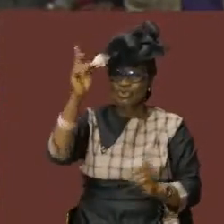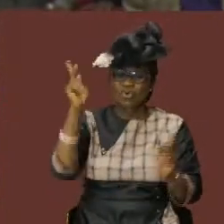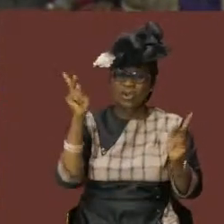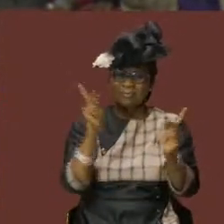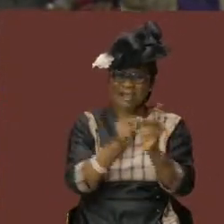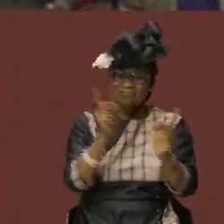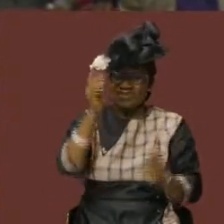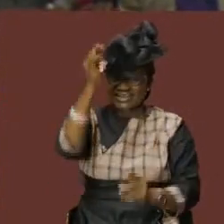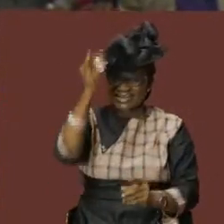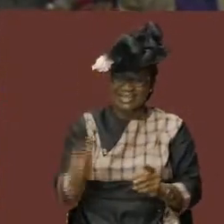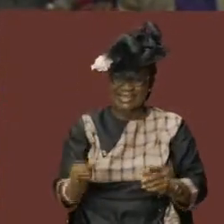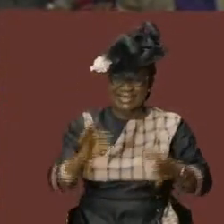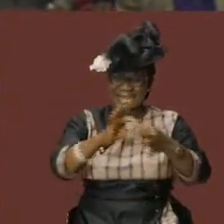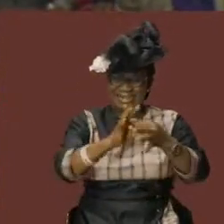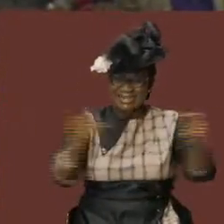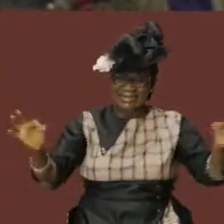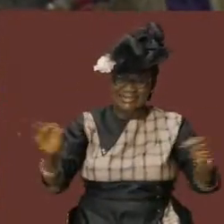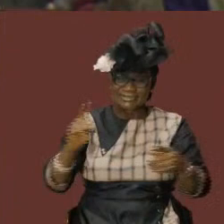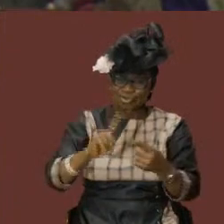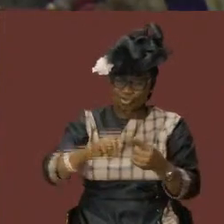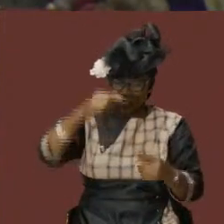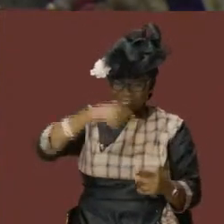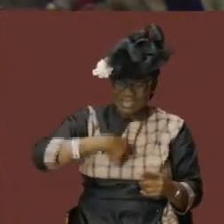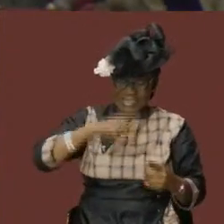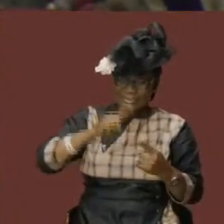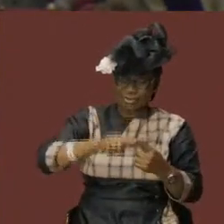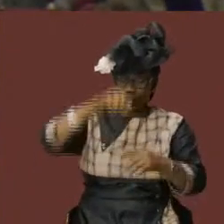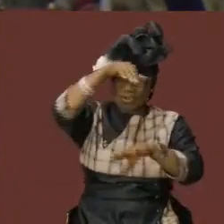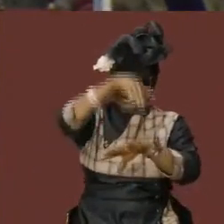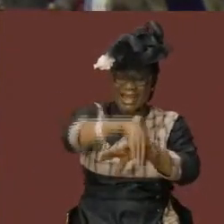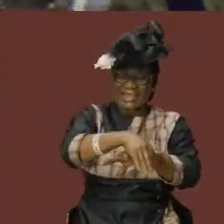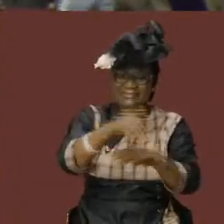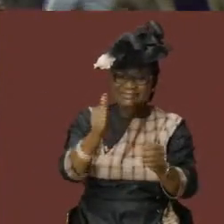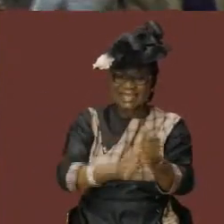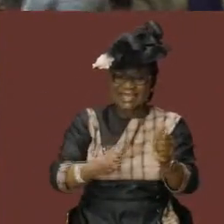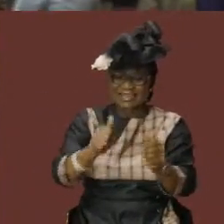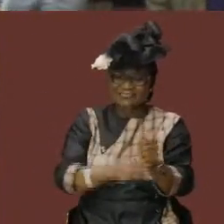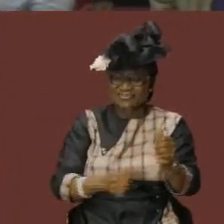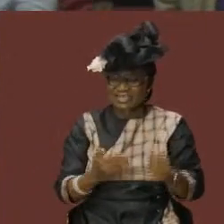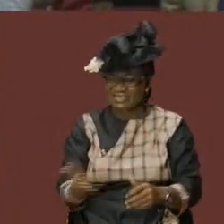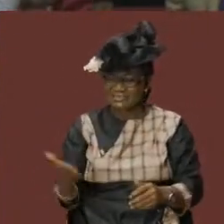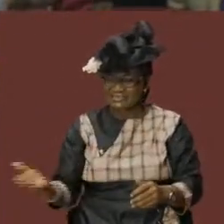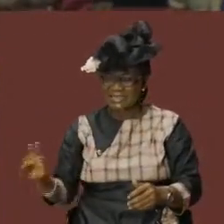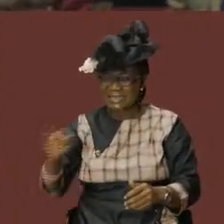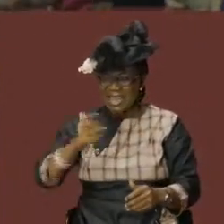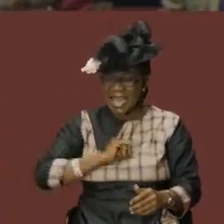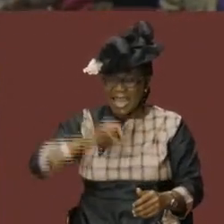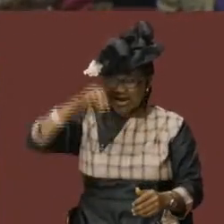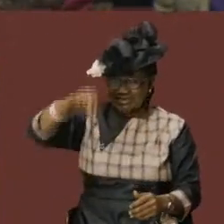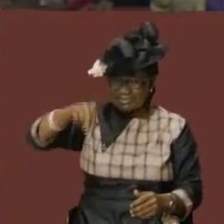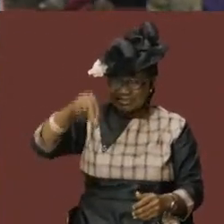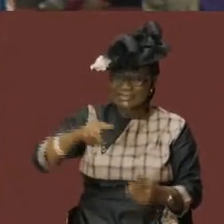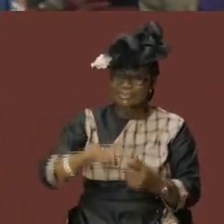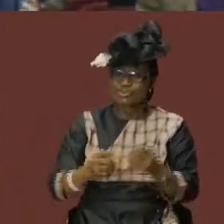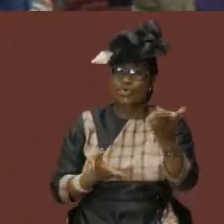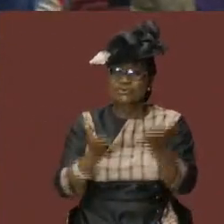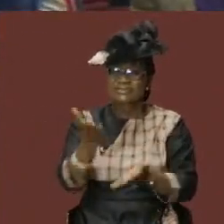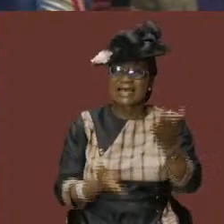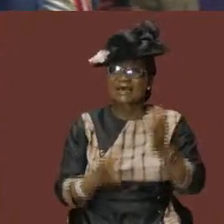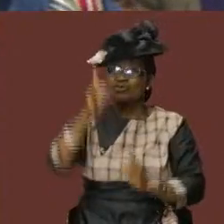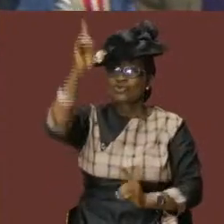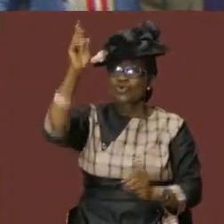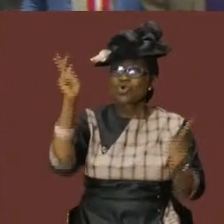Release to me tonight everything I need to serve you